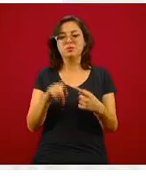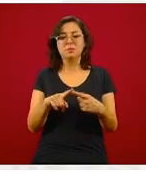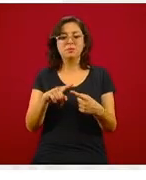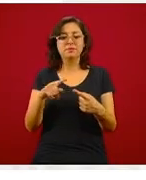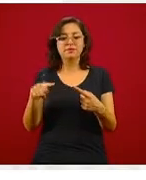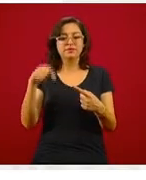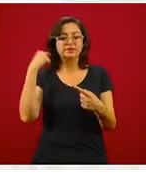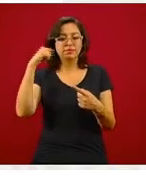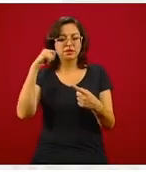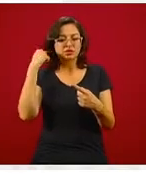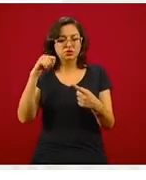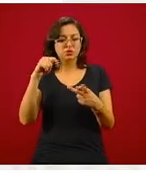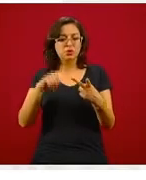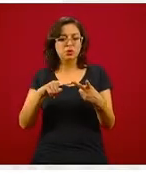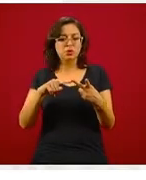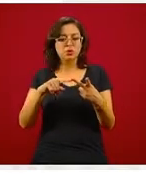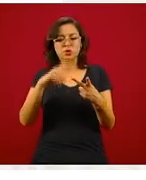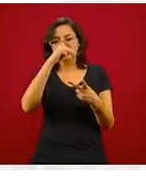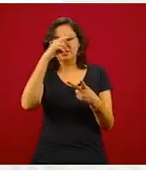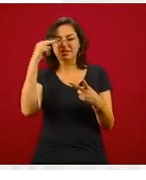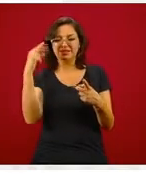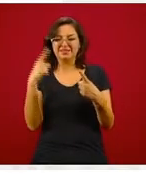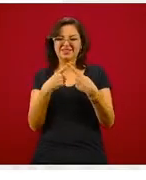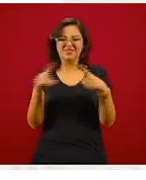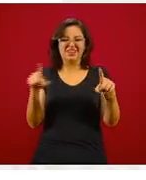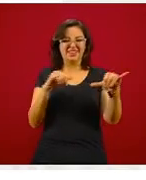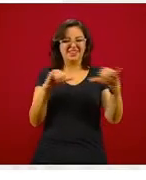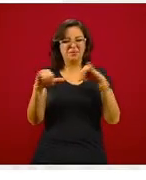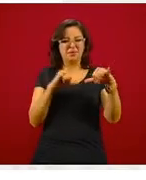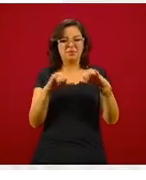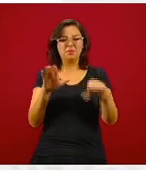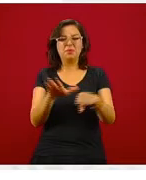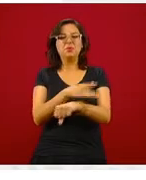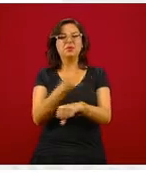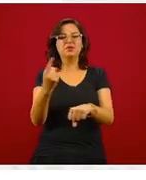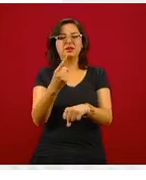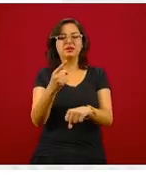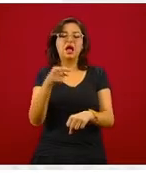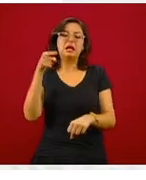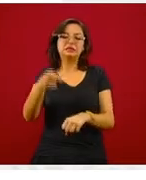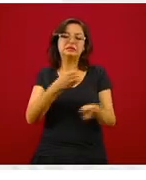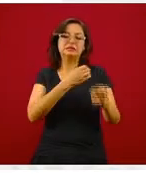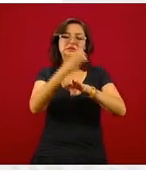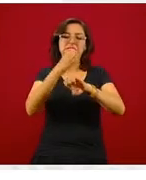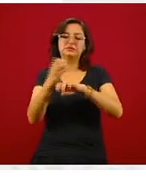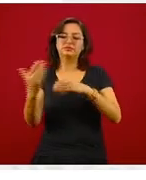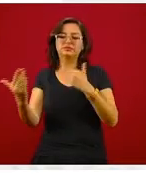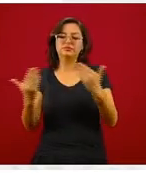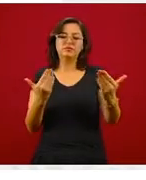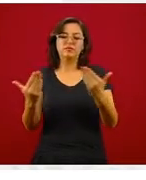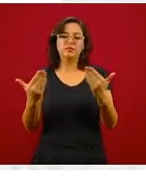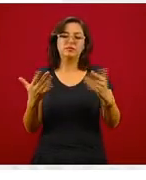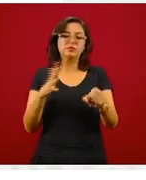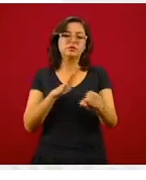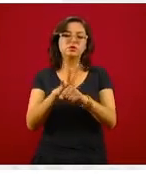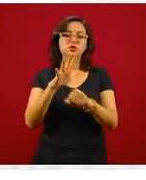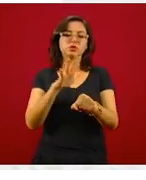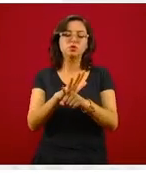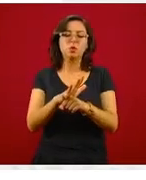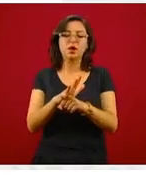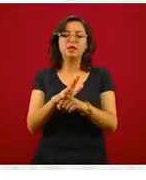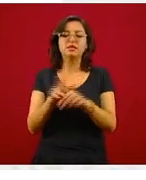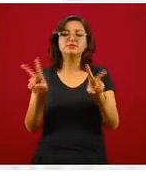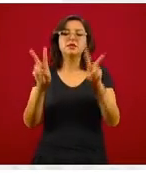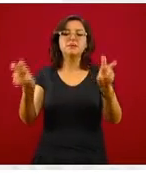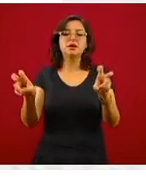Baja California or the State of Mexico or the State of Mexico. You can see here Tabasco and Nayarit. And why this difference?